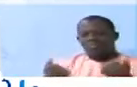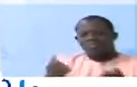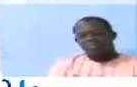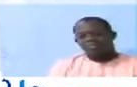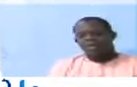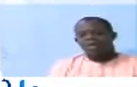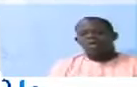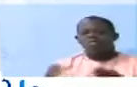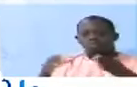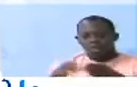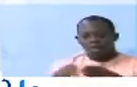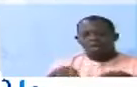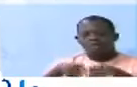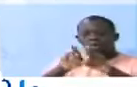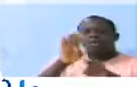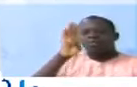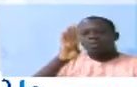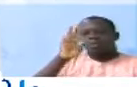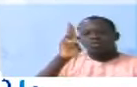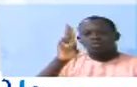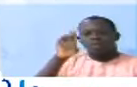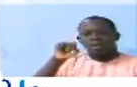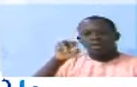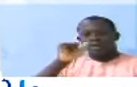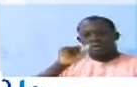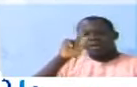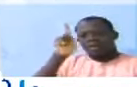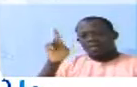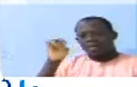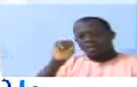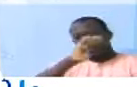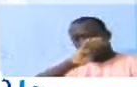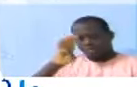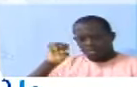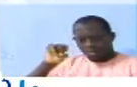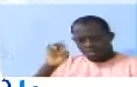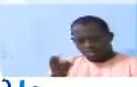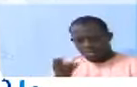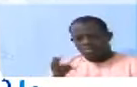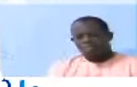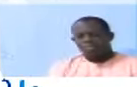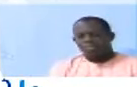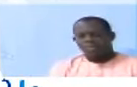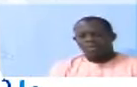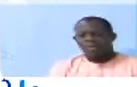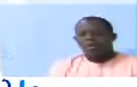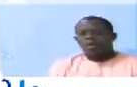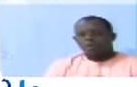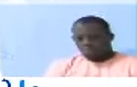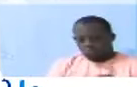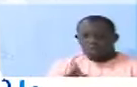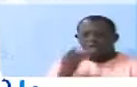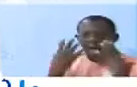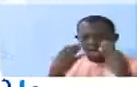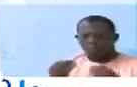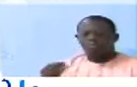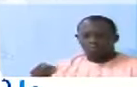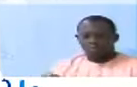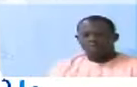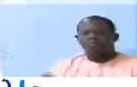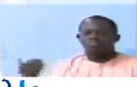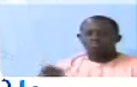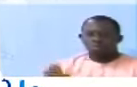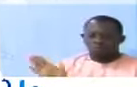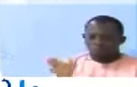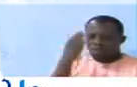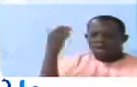Ning buna kebe. Myself and buna kebe. Dara ole nyama fu Kairaba station. That's how we went till we